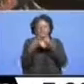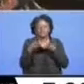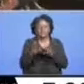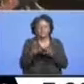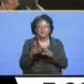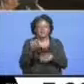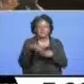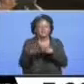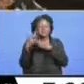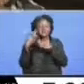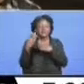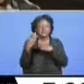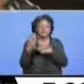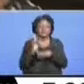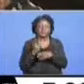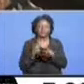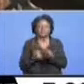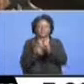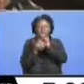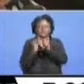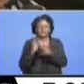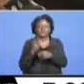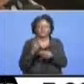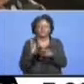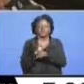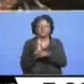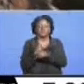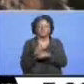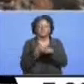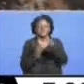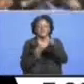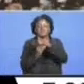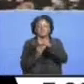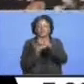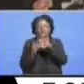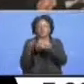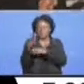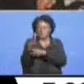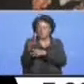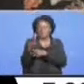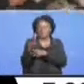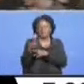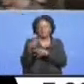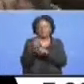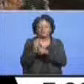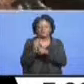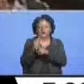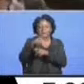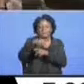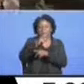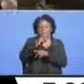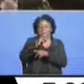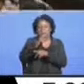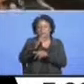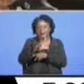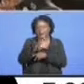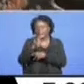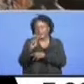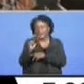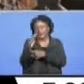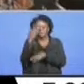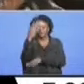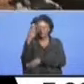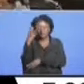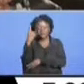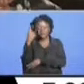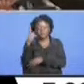from the silver top or palm trees. So for me, it was kind of like,